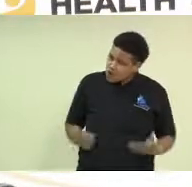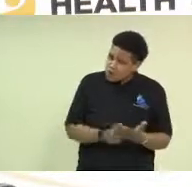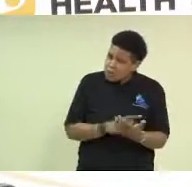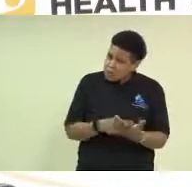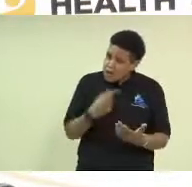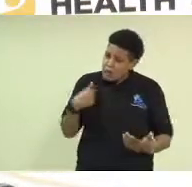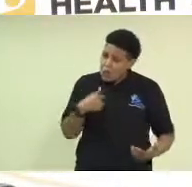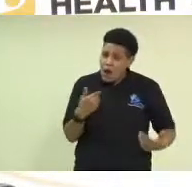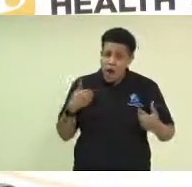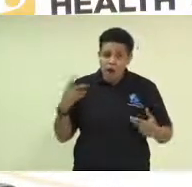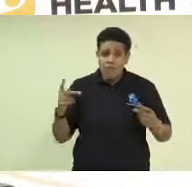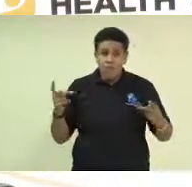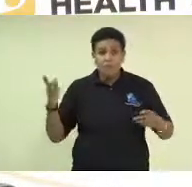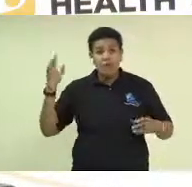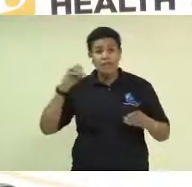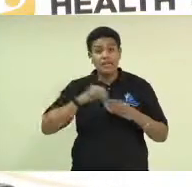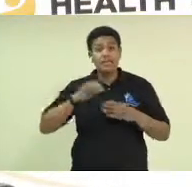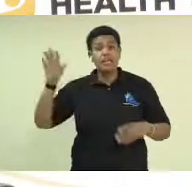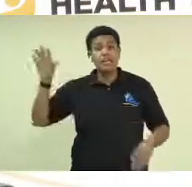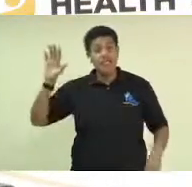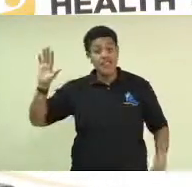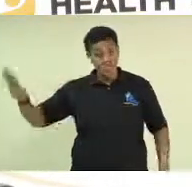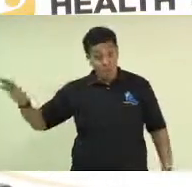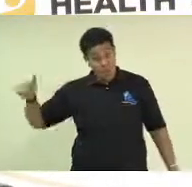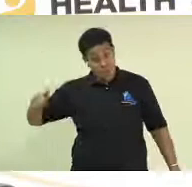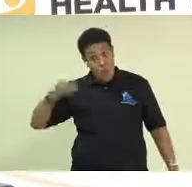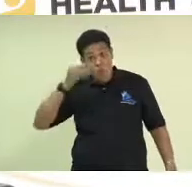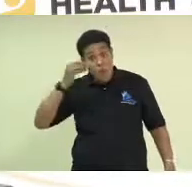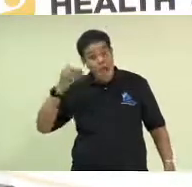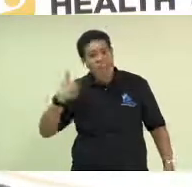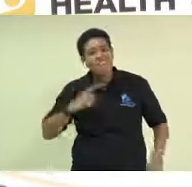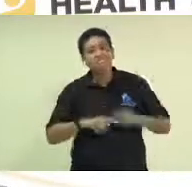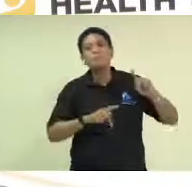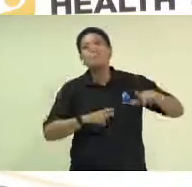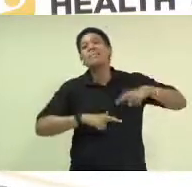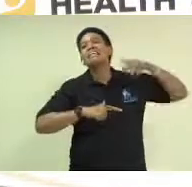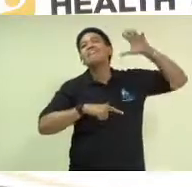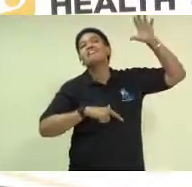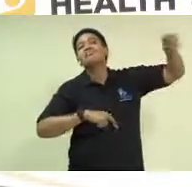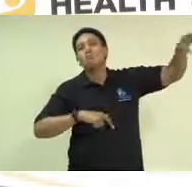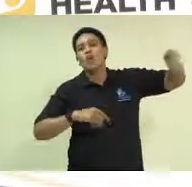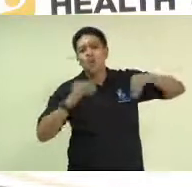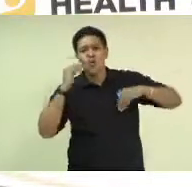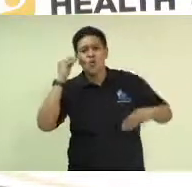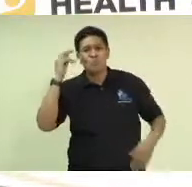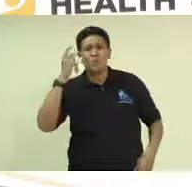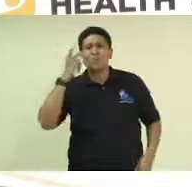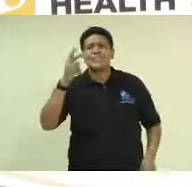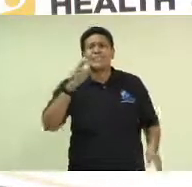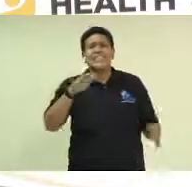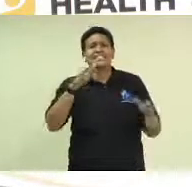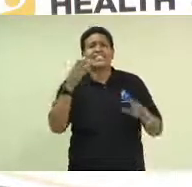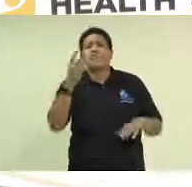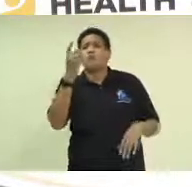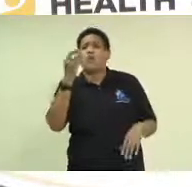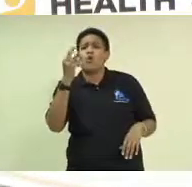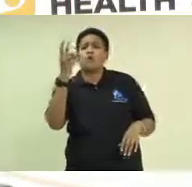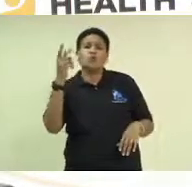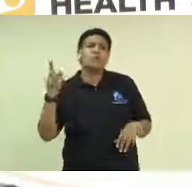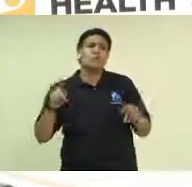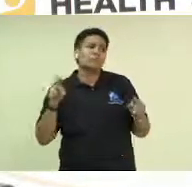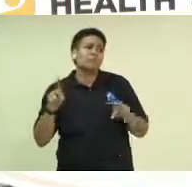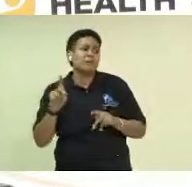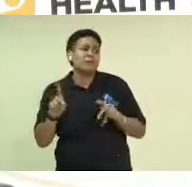persons occupy their homes. Indeed, we have seen where on the death of 1 or 2 of these